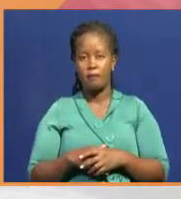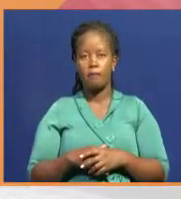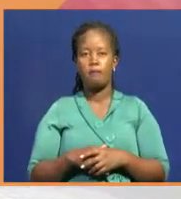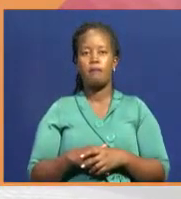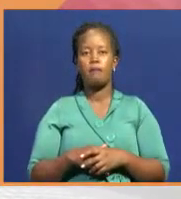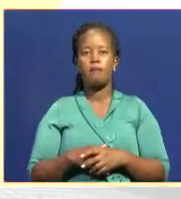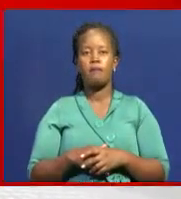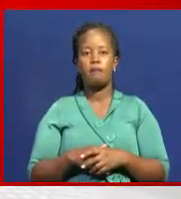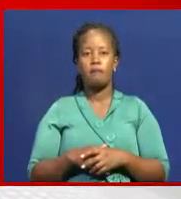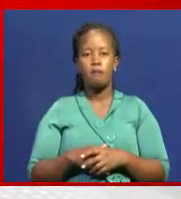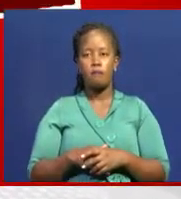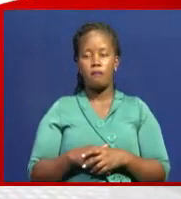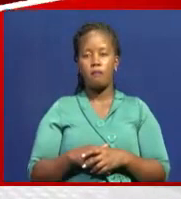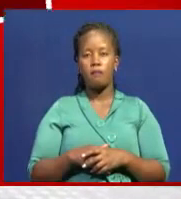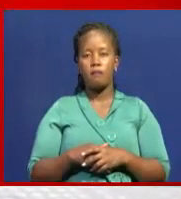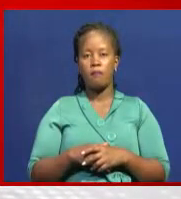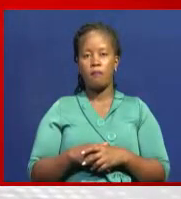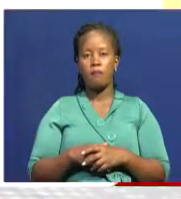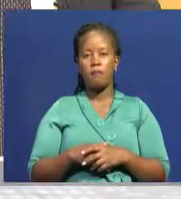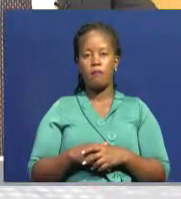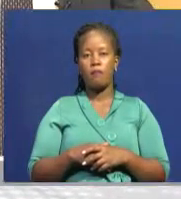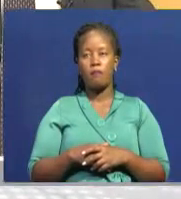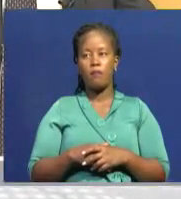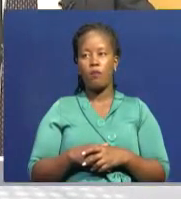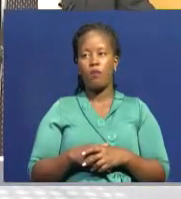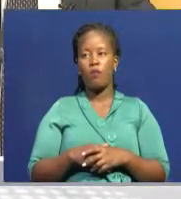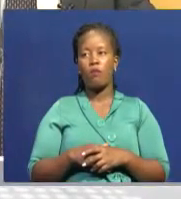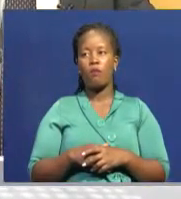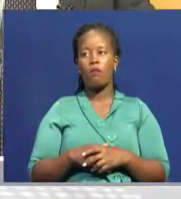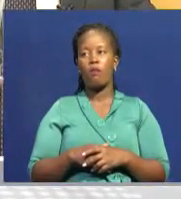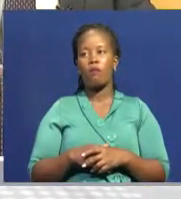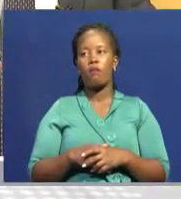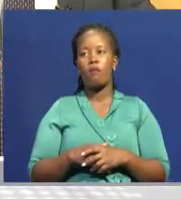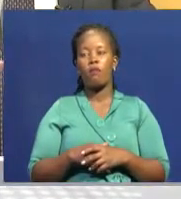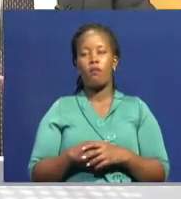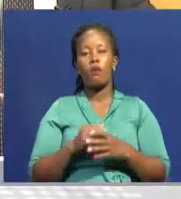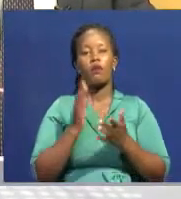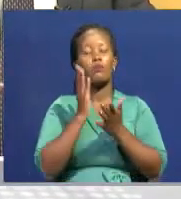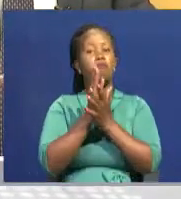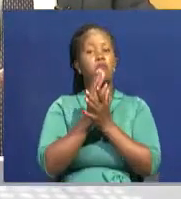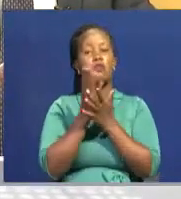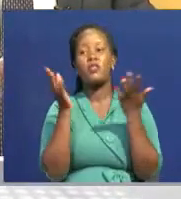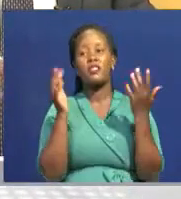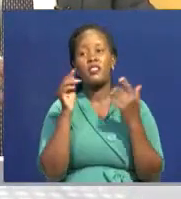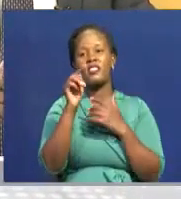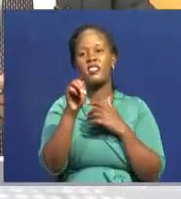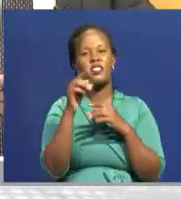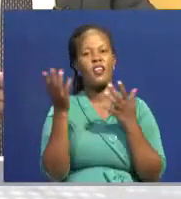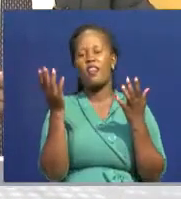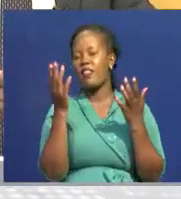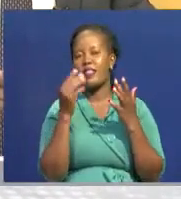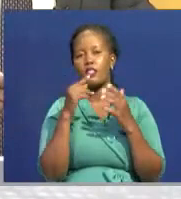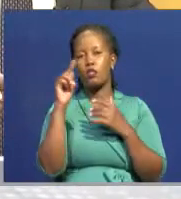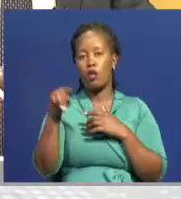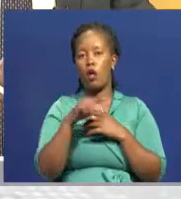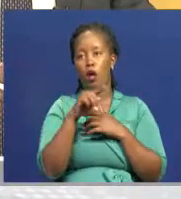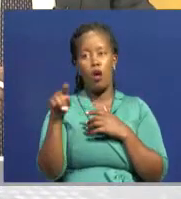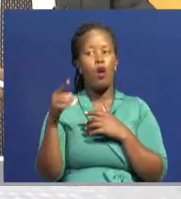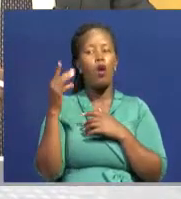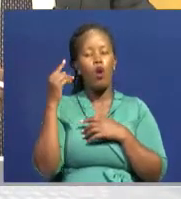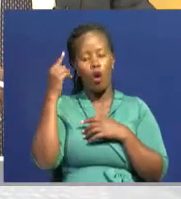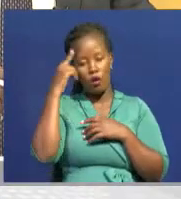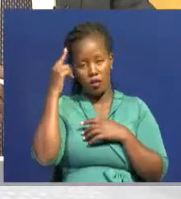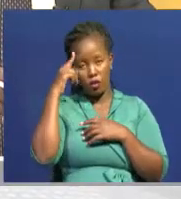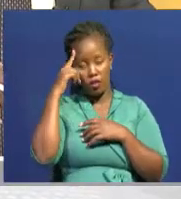Actually, that's a very weird, it's a really weird way of looking at it when somebody's